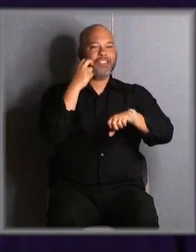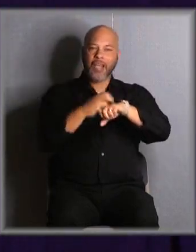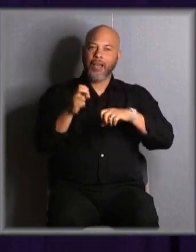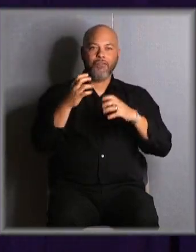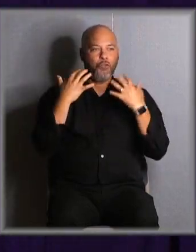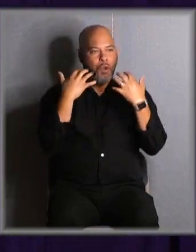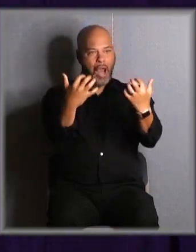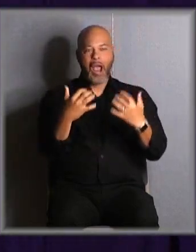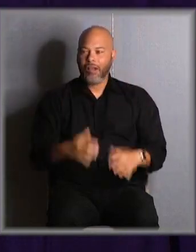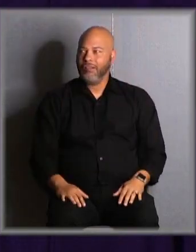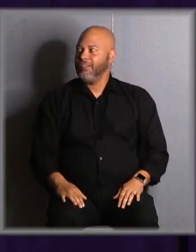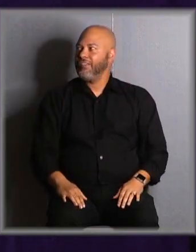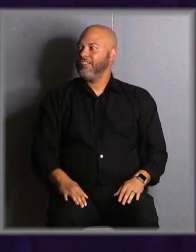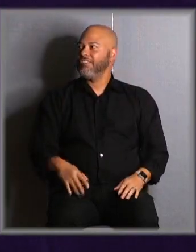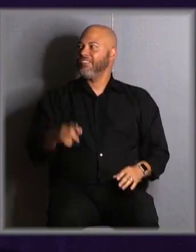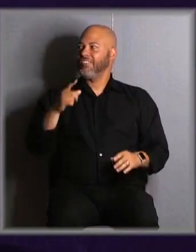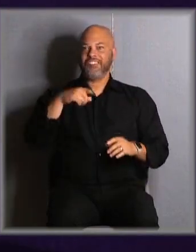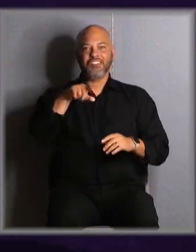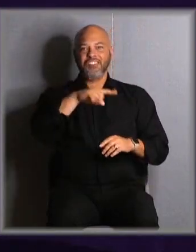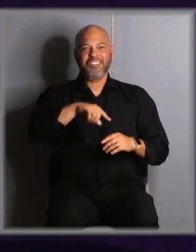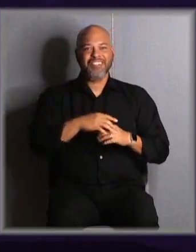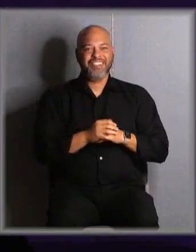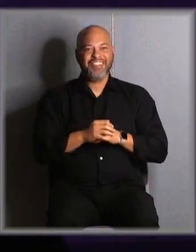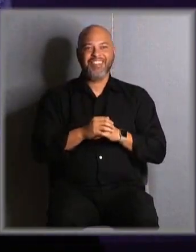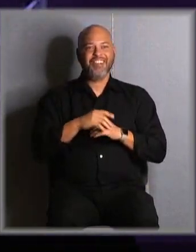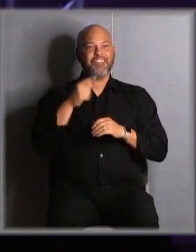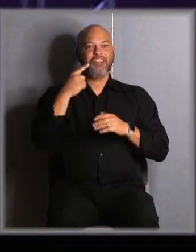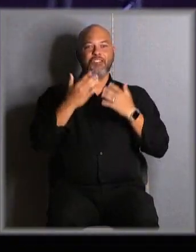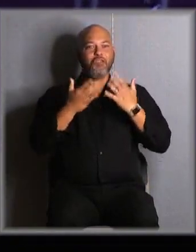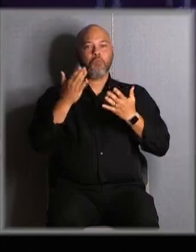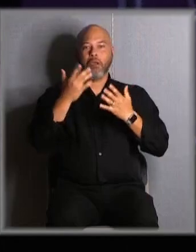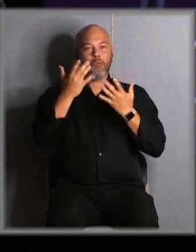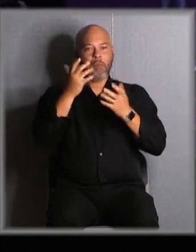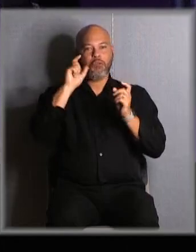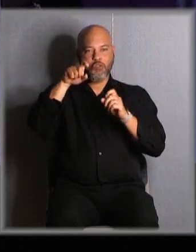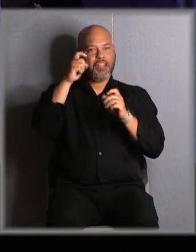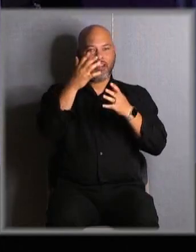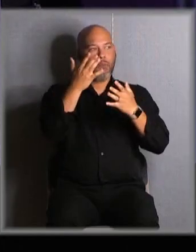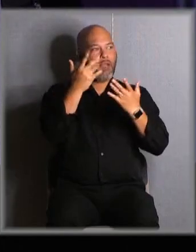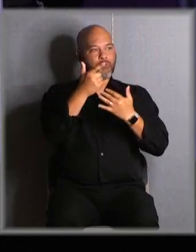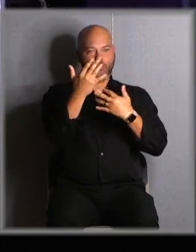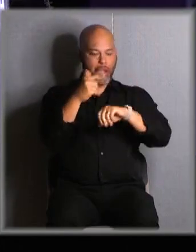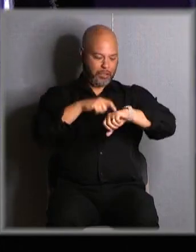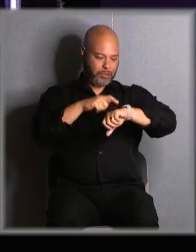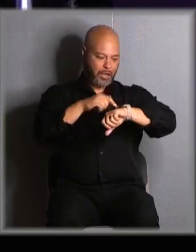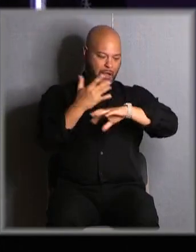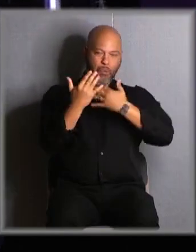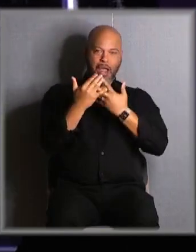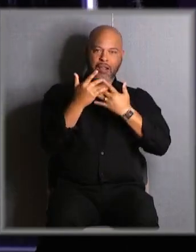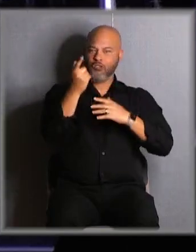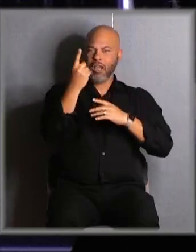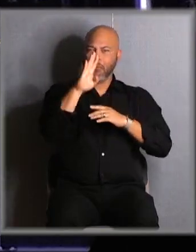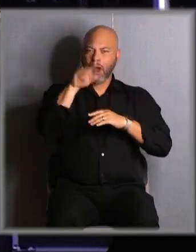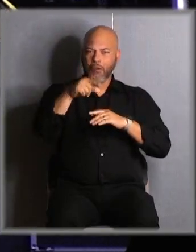Saturday. Y'all must got a club some down the road we got to go to. Y'all got a party? Anybody got barbecue? Somebody barbecuing or something? Is that what's